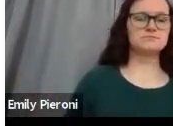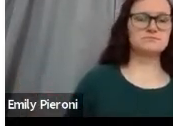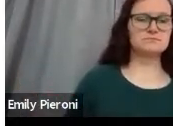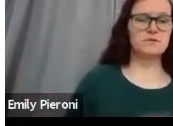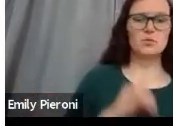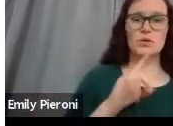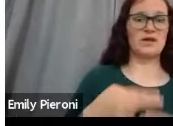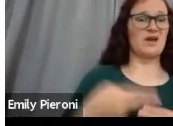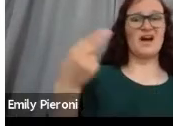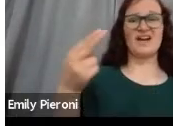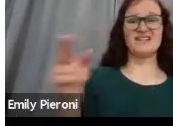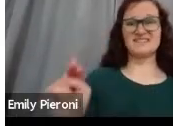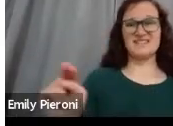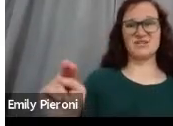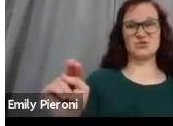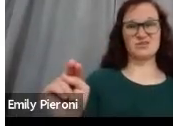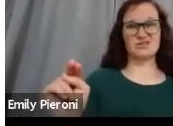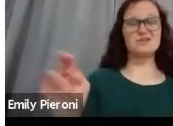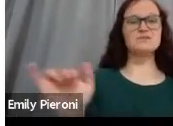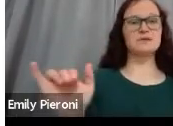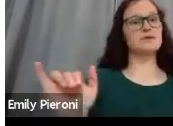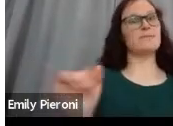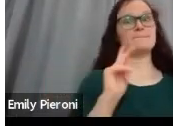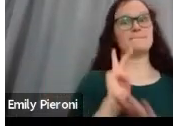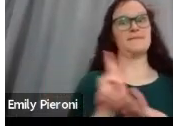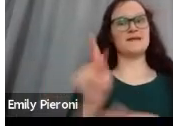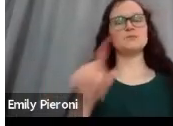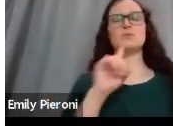nitrogen. And plants need a lot of nitrogen.